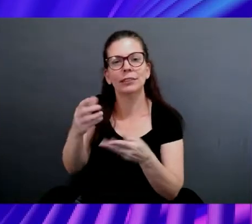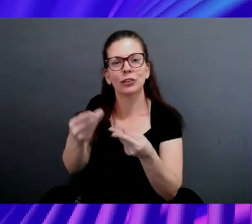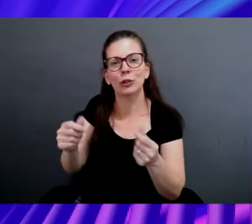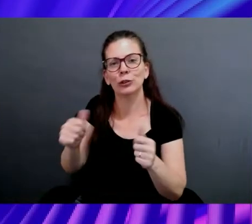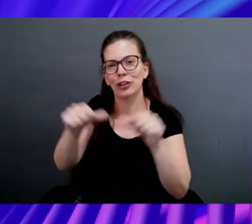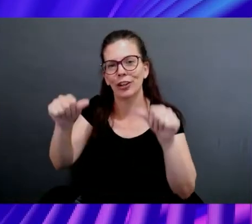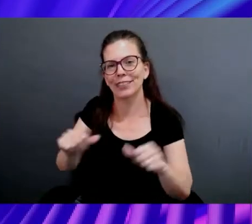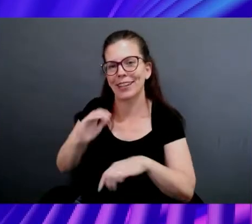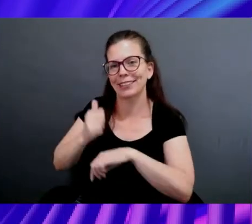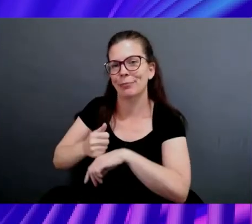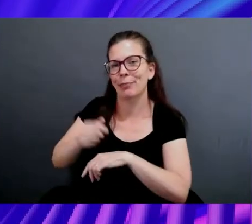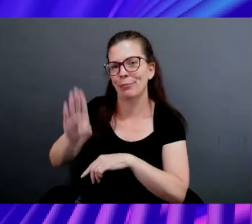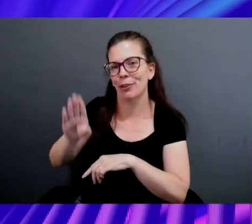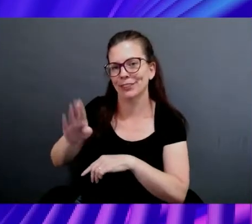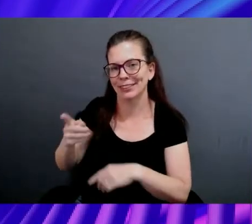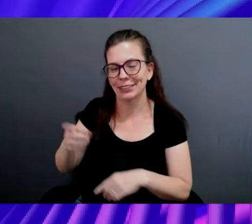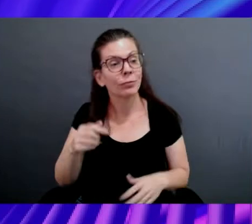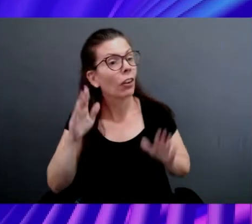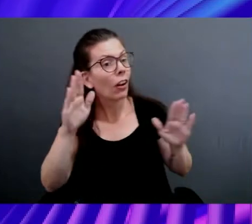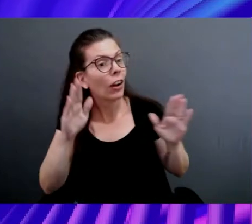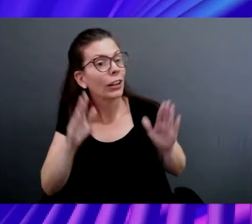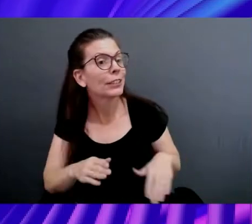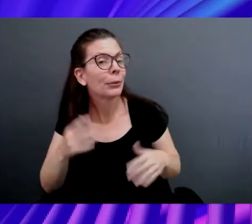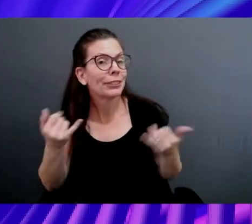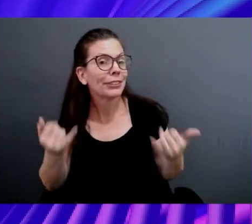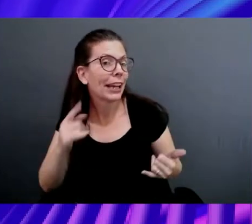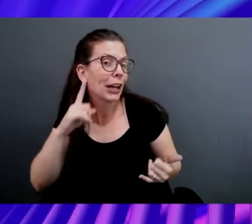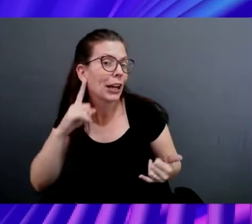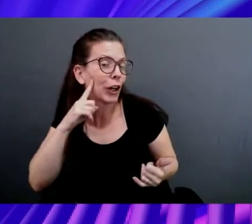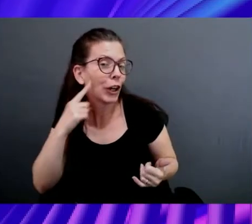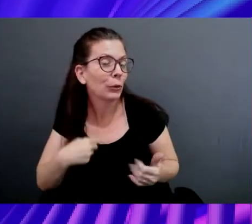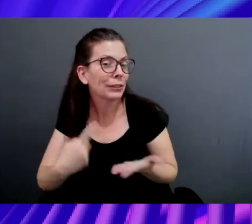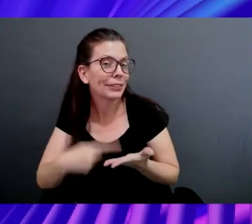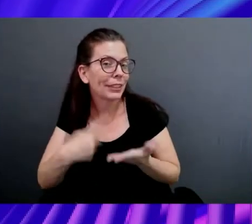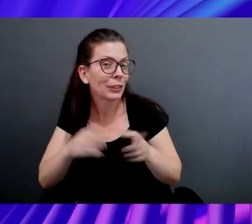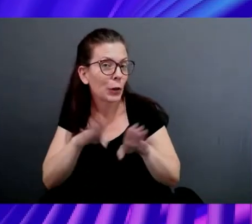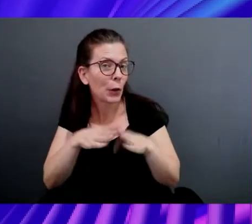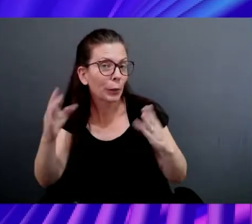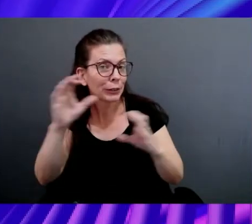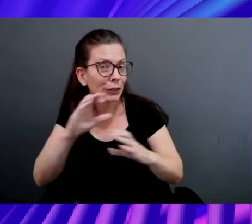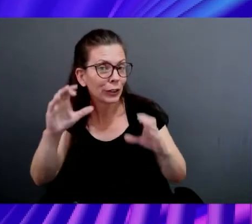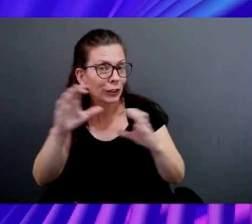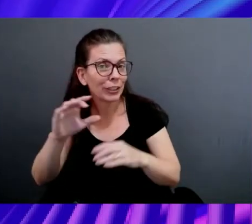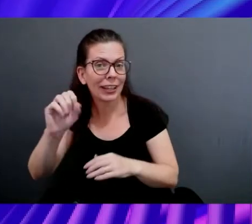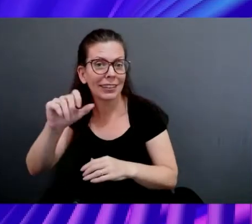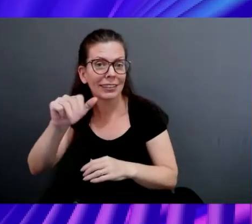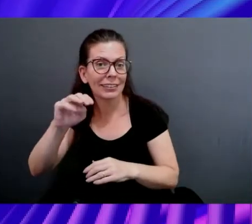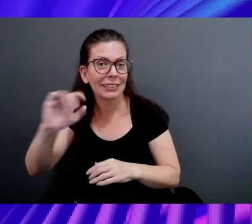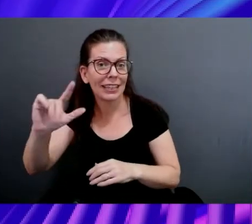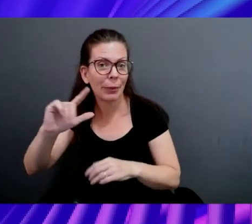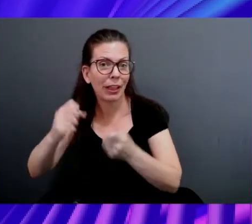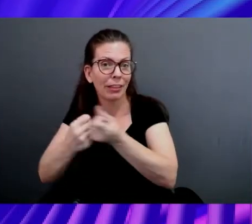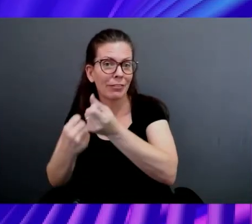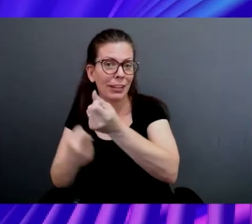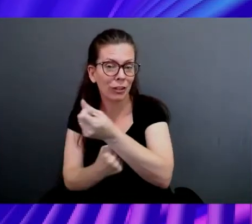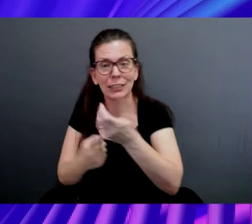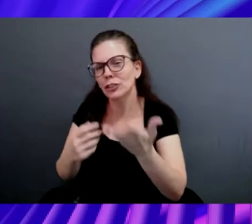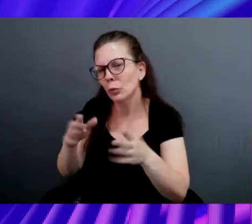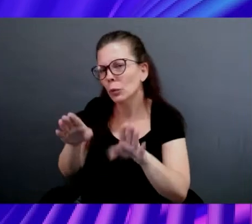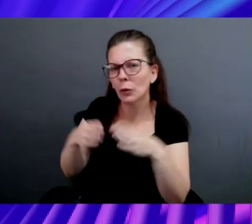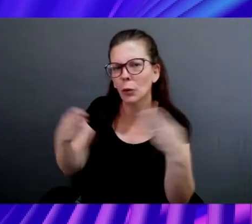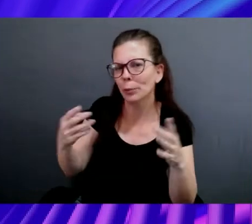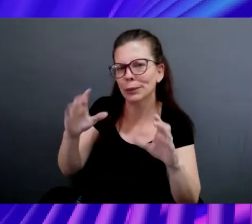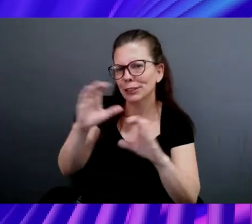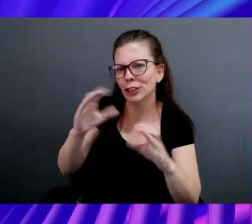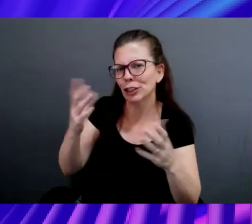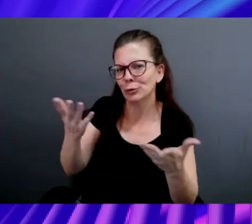So today I heard that we're going to be talking about OpenSearch and SAML Federation. Right. So start off, what is OpenSearch? Yeah,